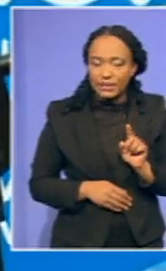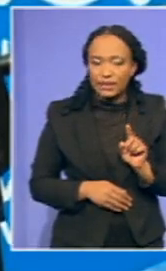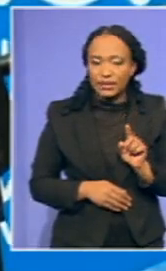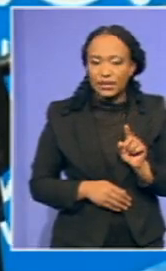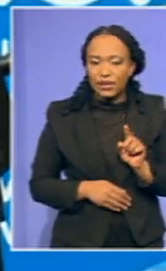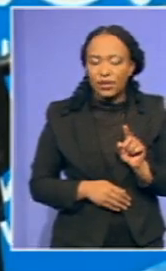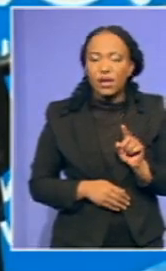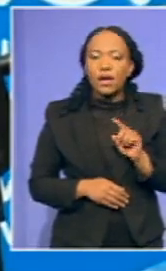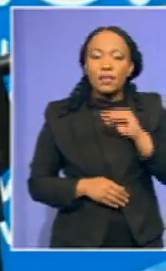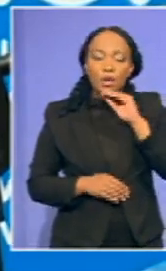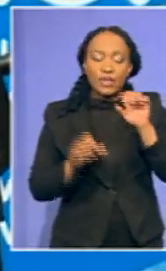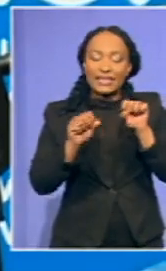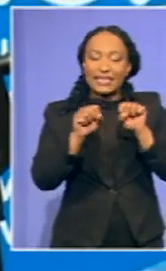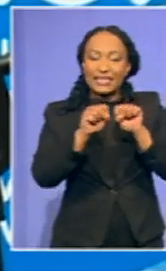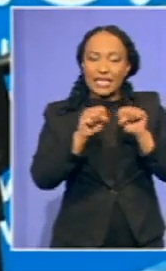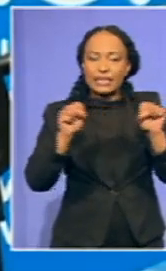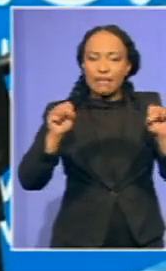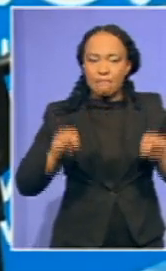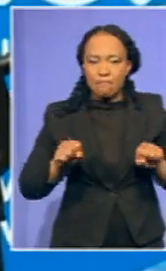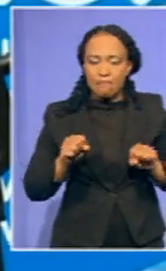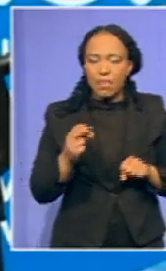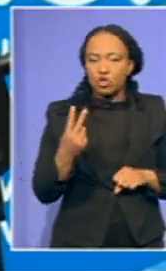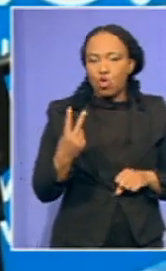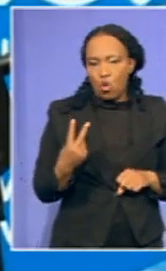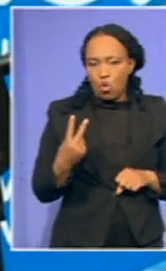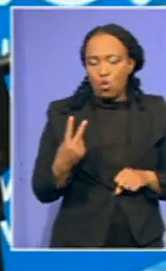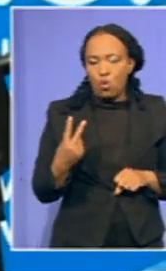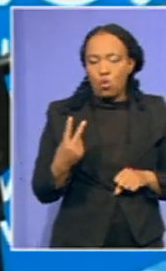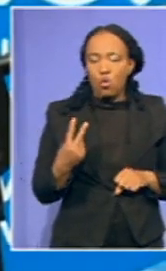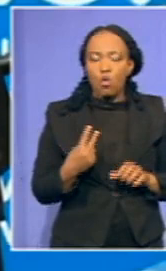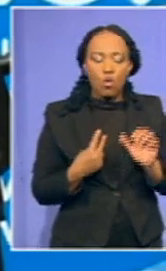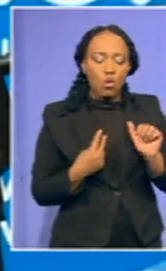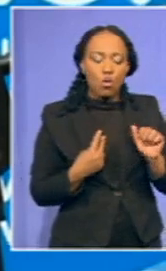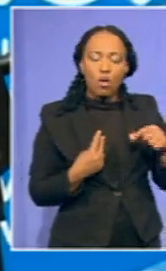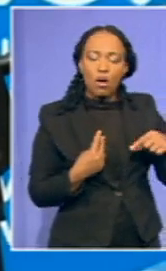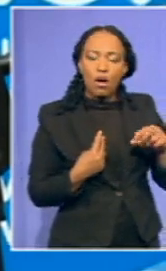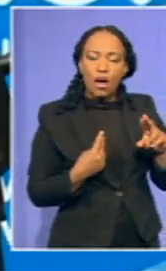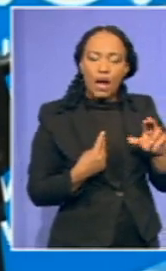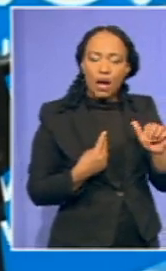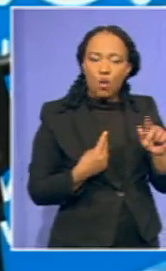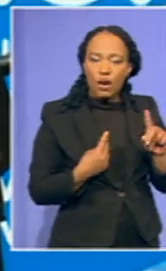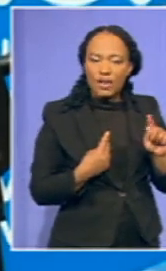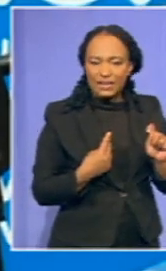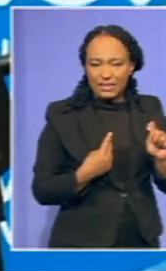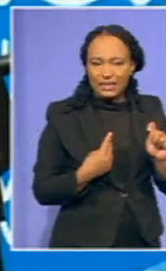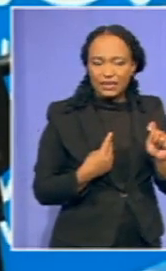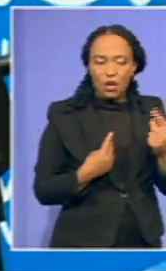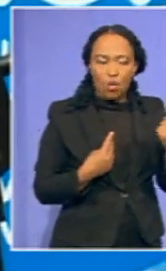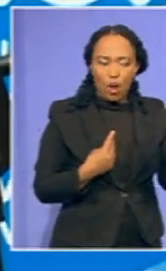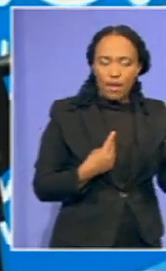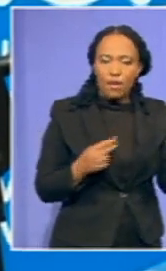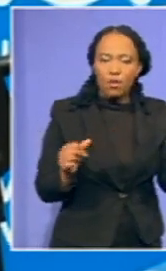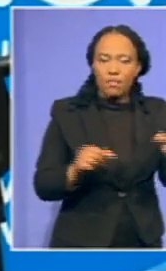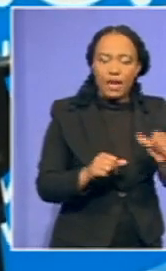2 systems that are coming back on board. This is Aqueduct 1 coming back in December, and we also